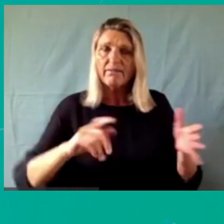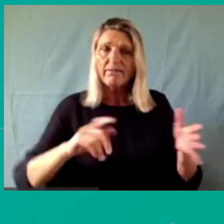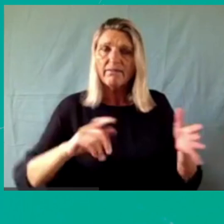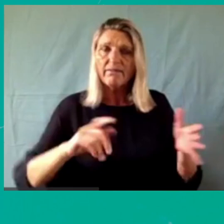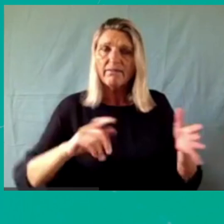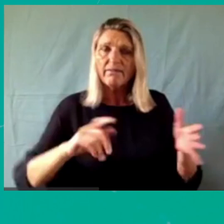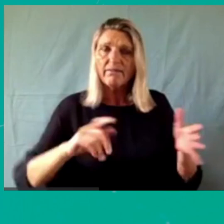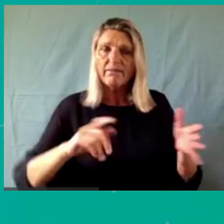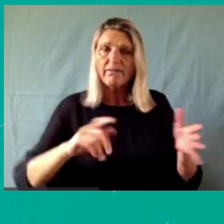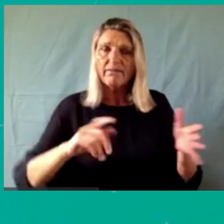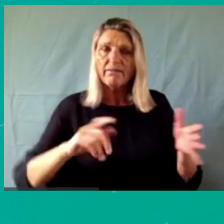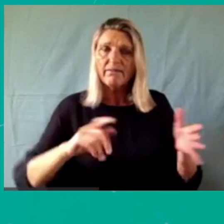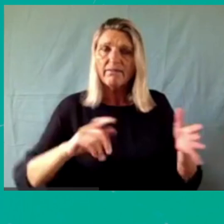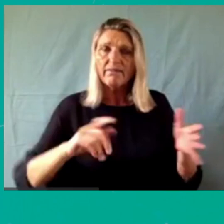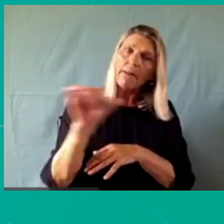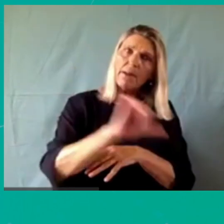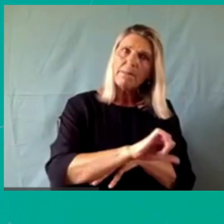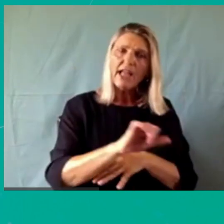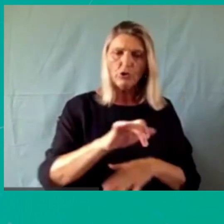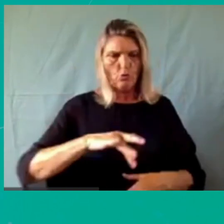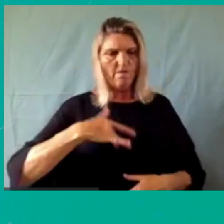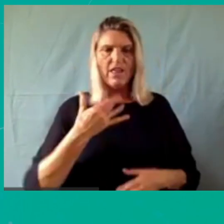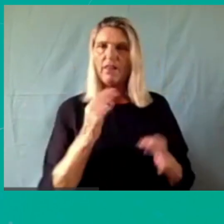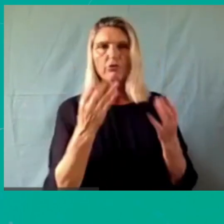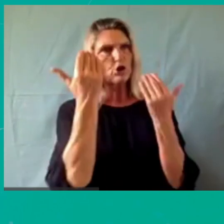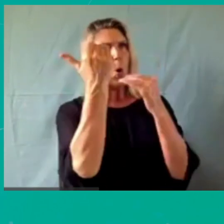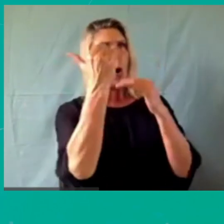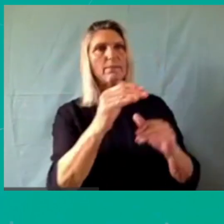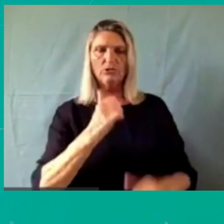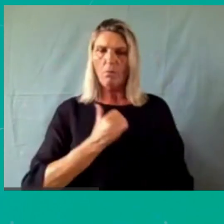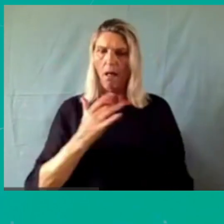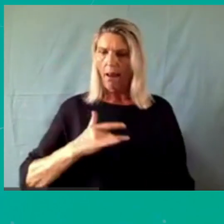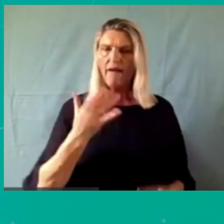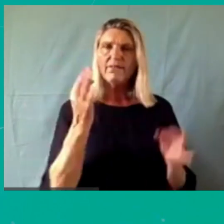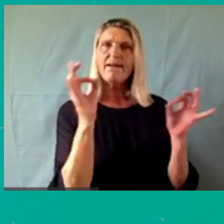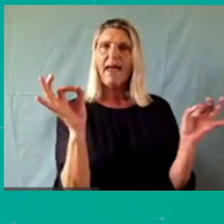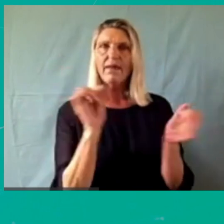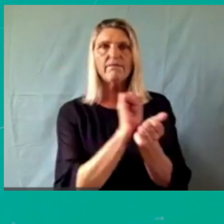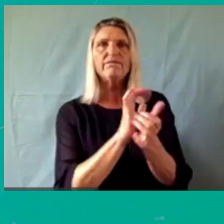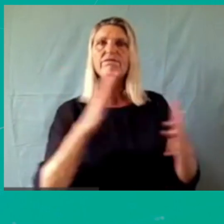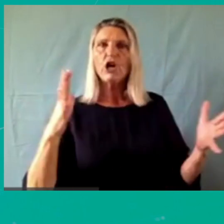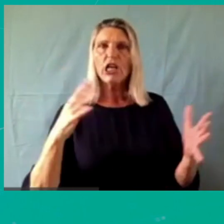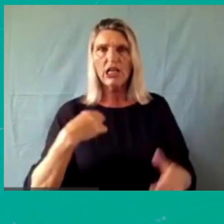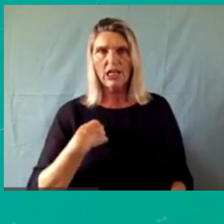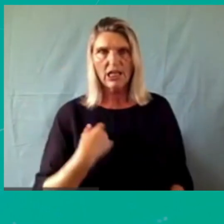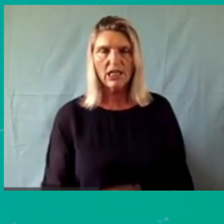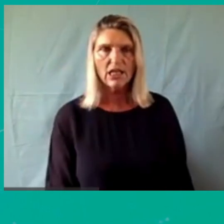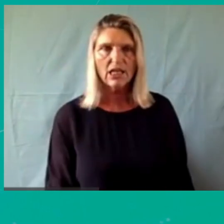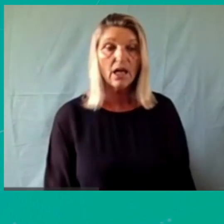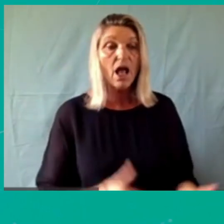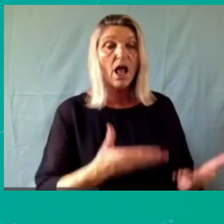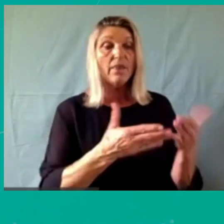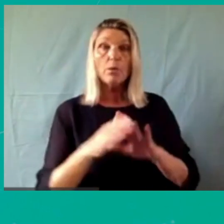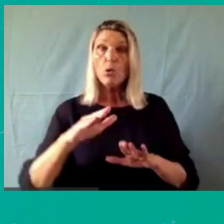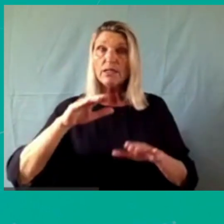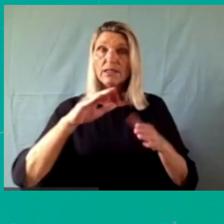of noa, being without limitations. Our communities understand their own challenges and